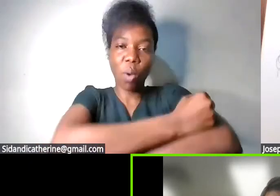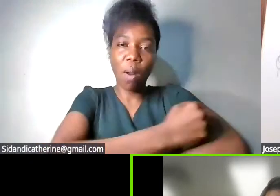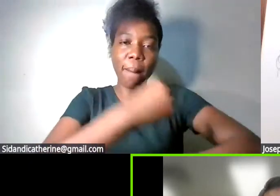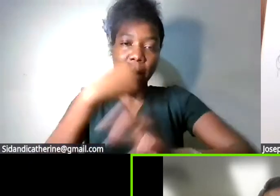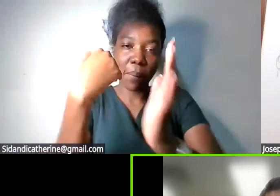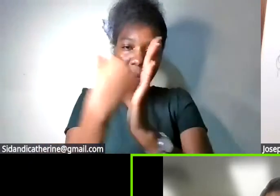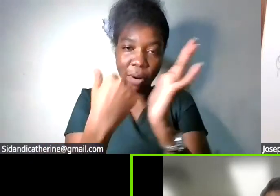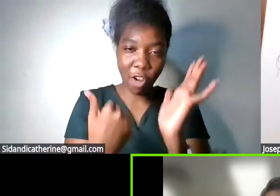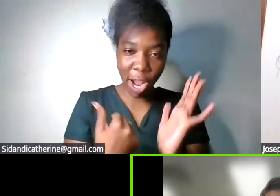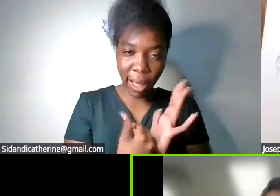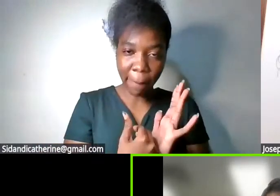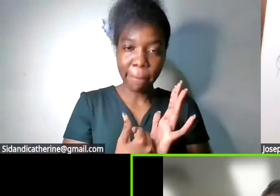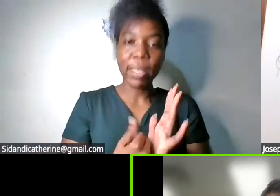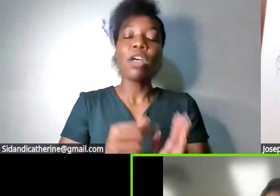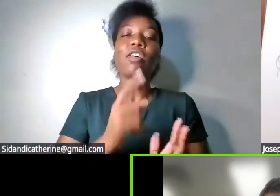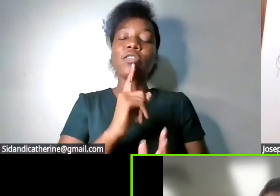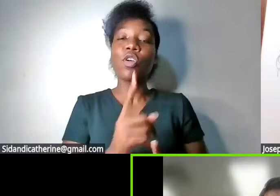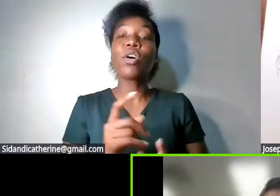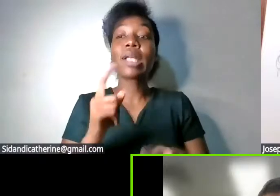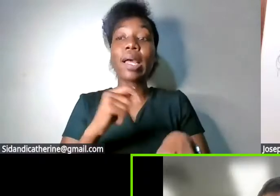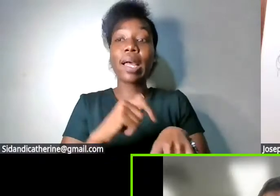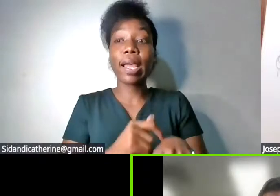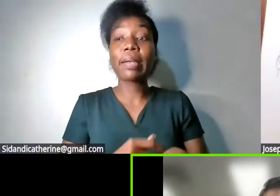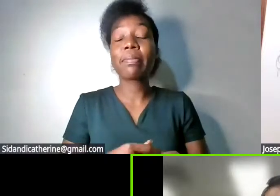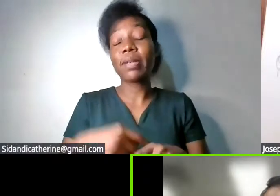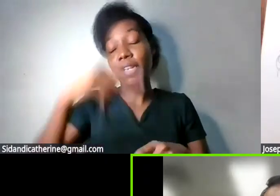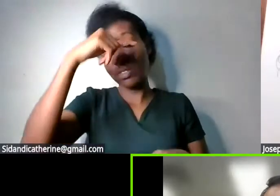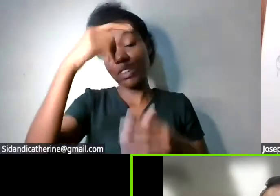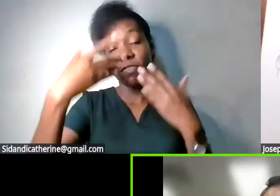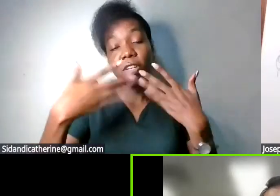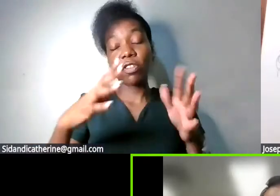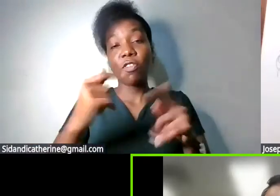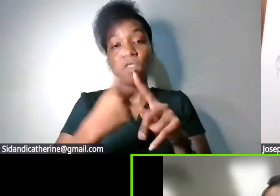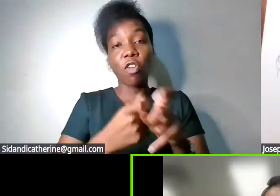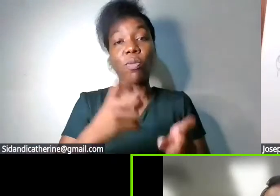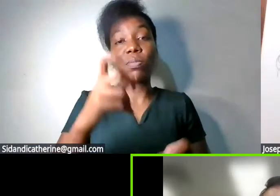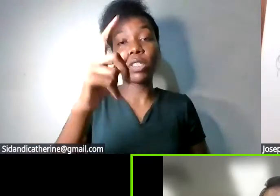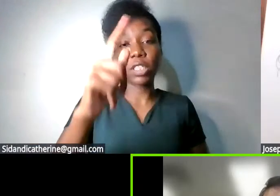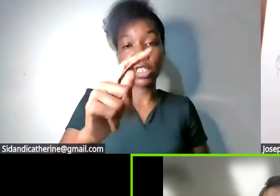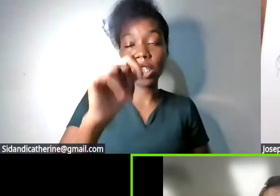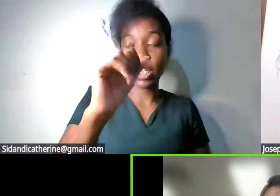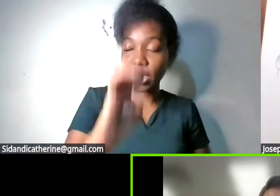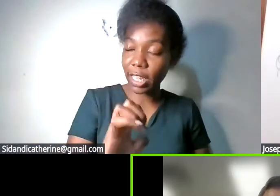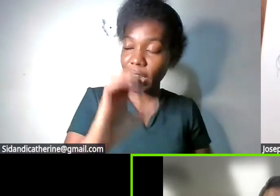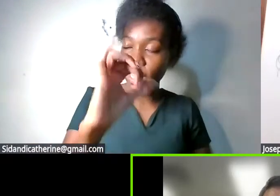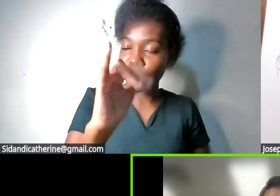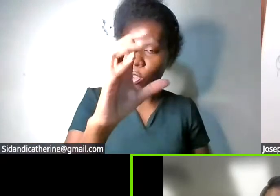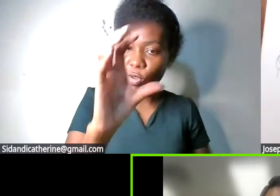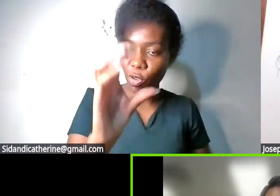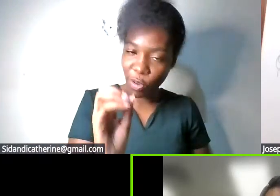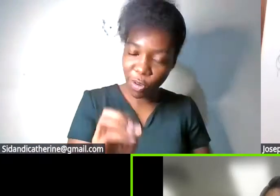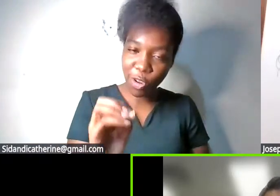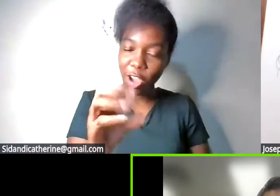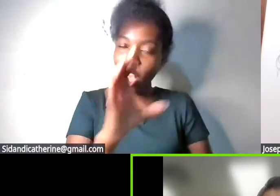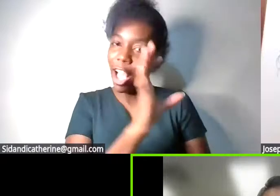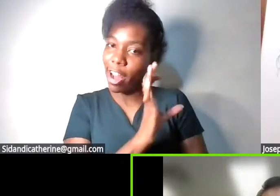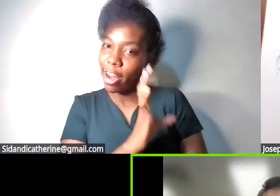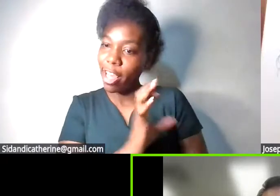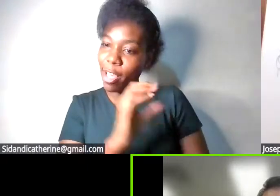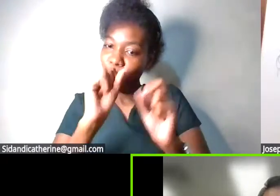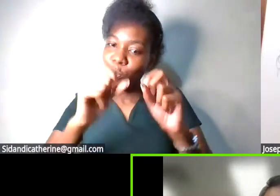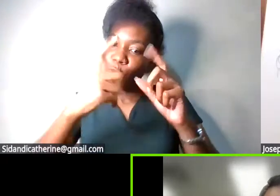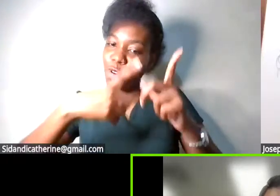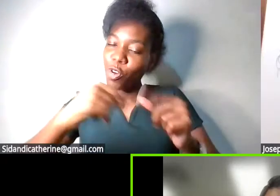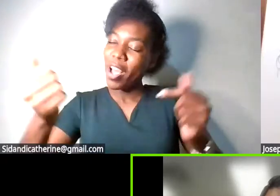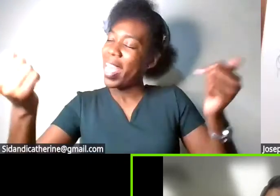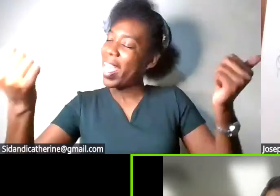Canada, again, if they graduate from Ontario, Canada, they can go to anywhere they want to in the world. So we not